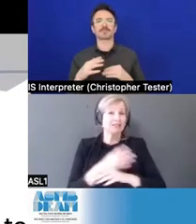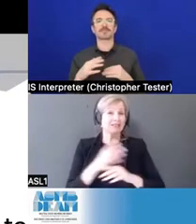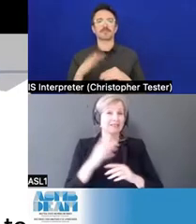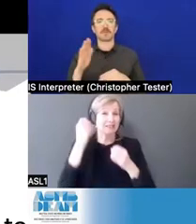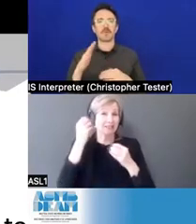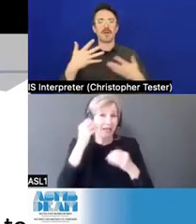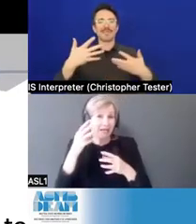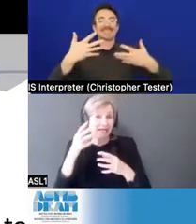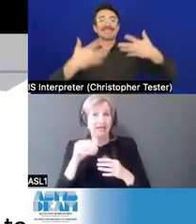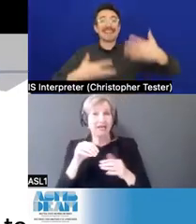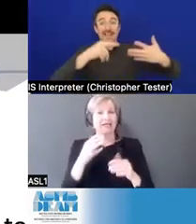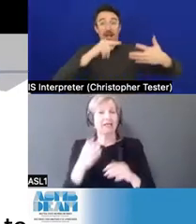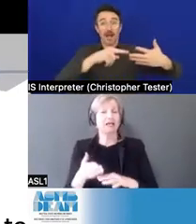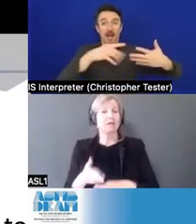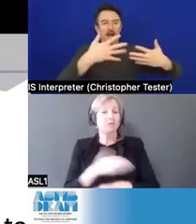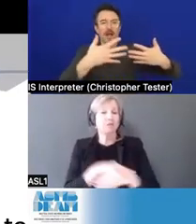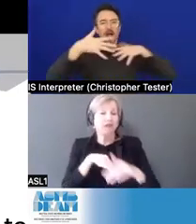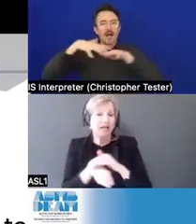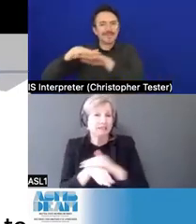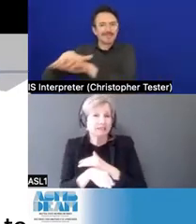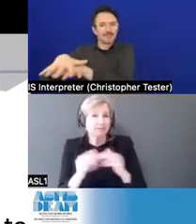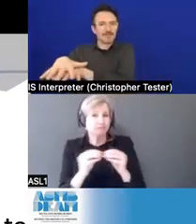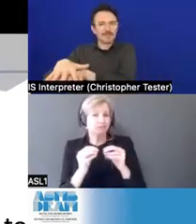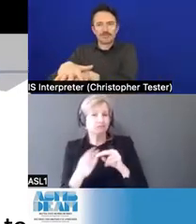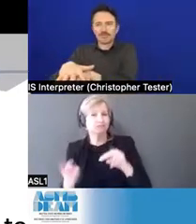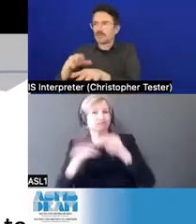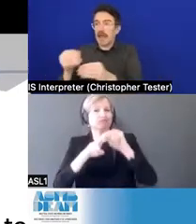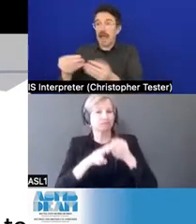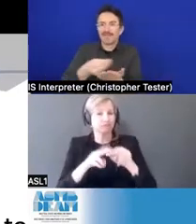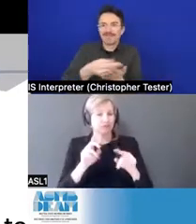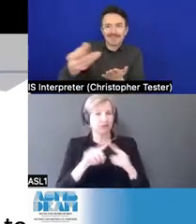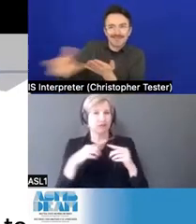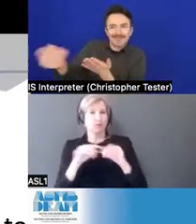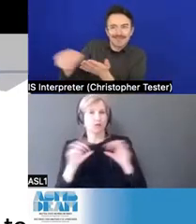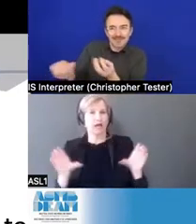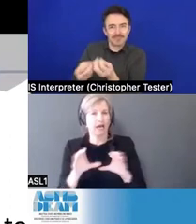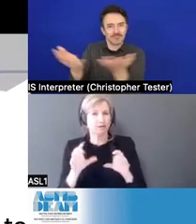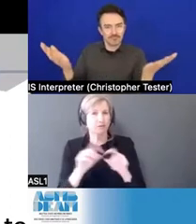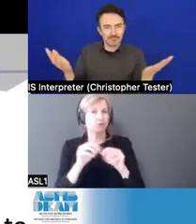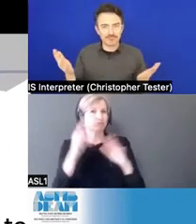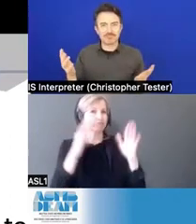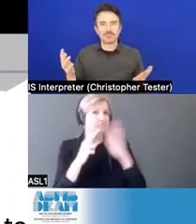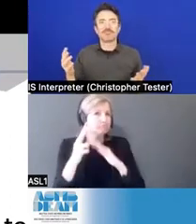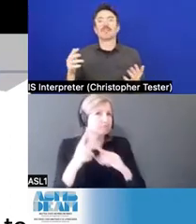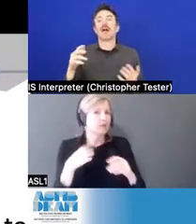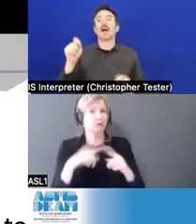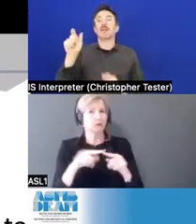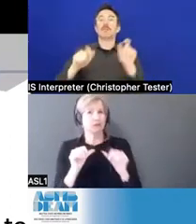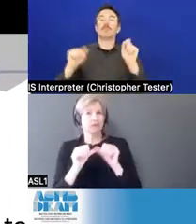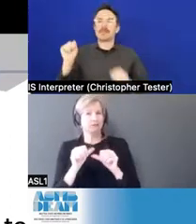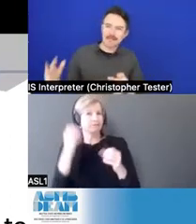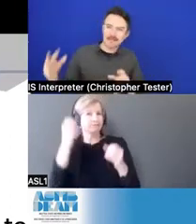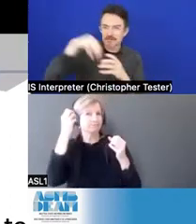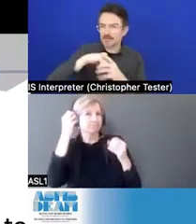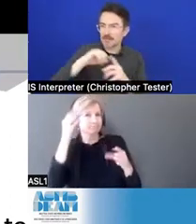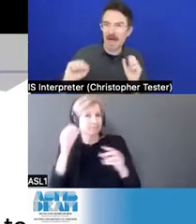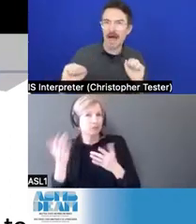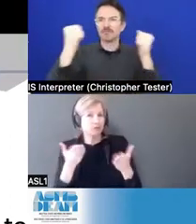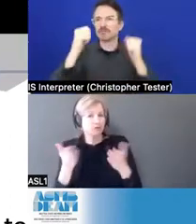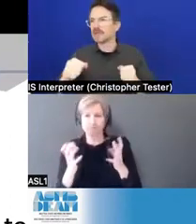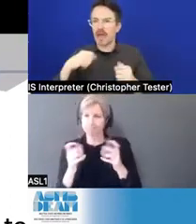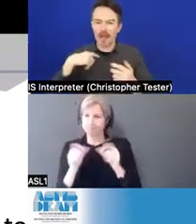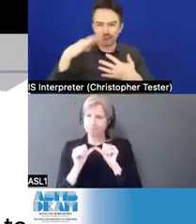to those to provide more actionable insights. We would like to continue to increase our data services